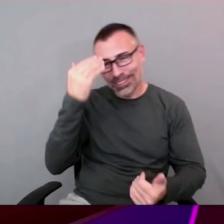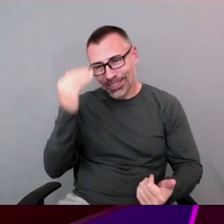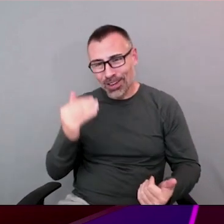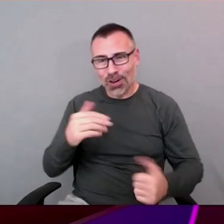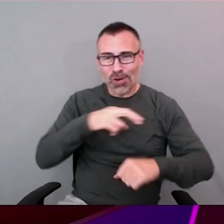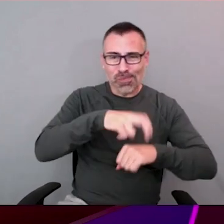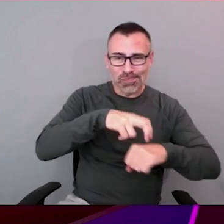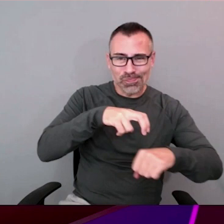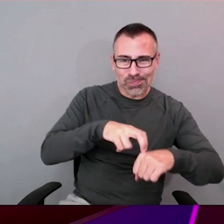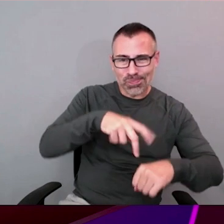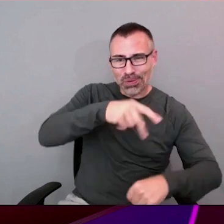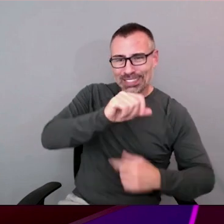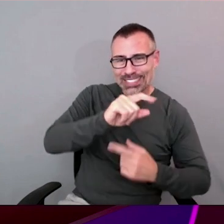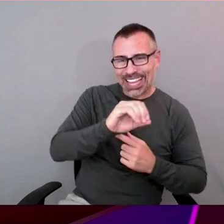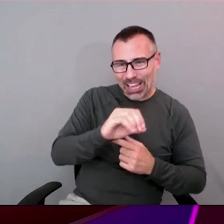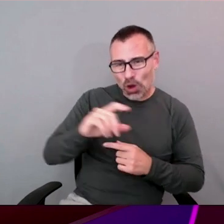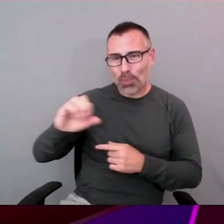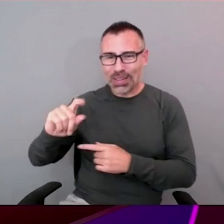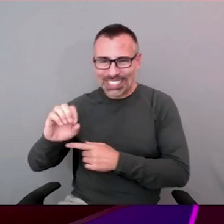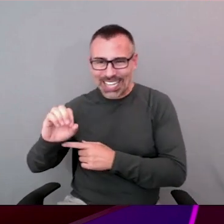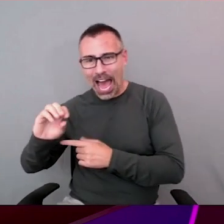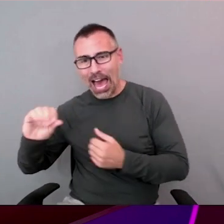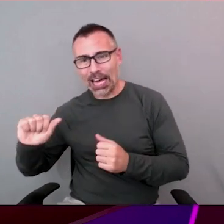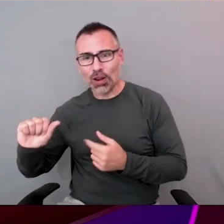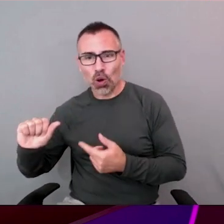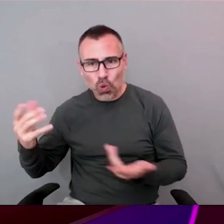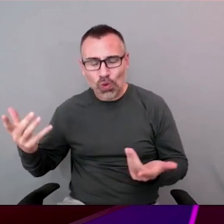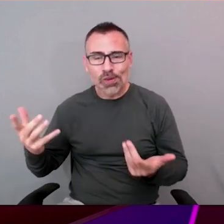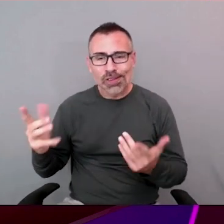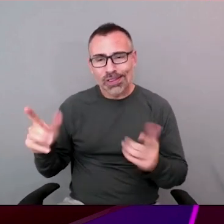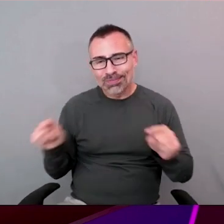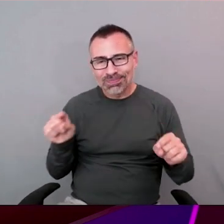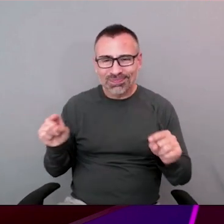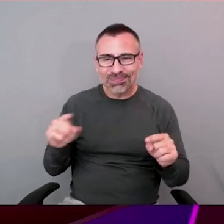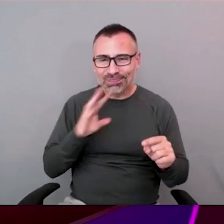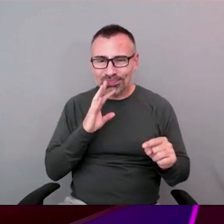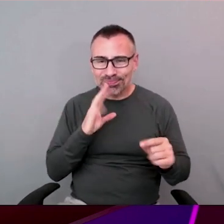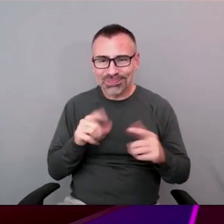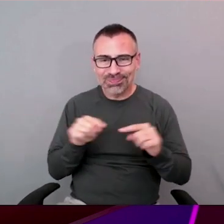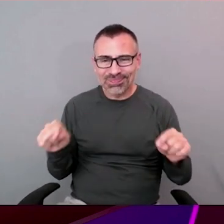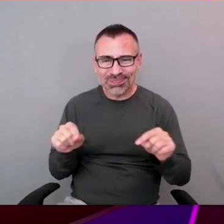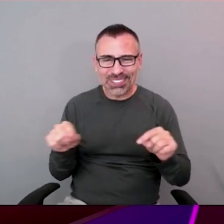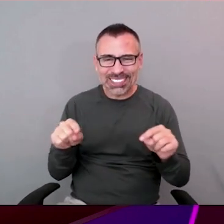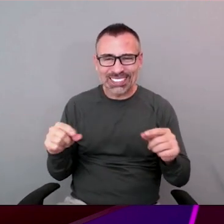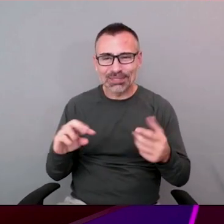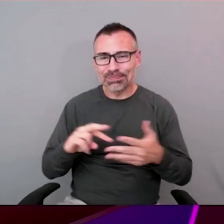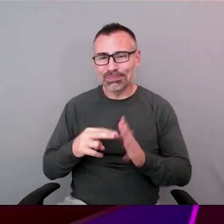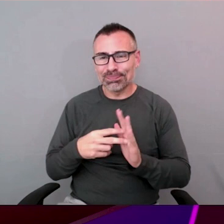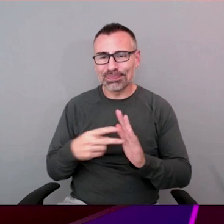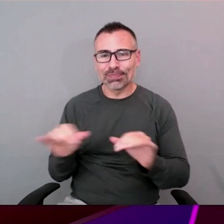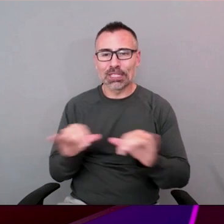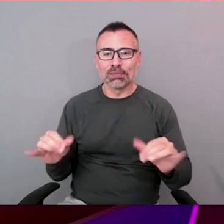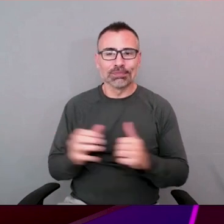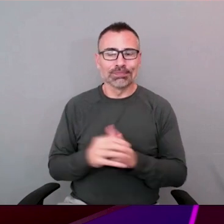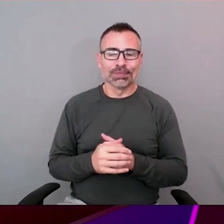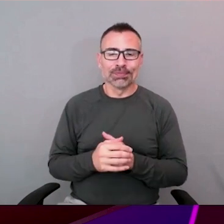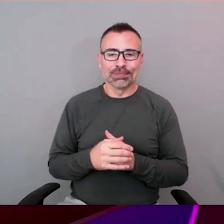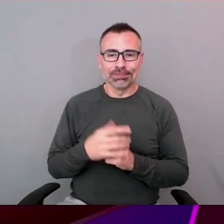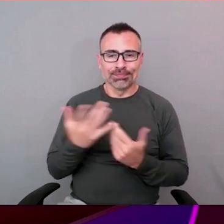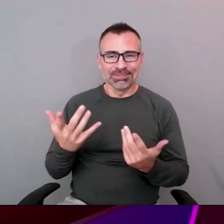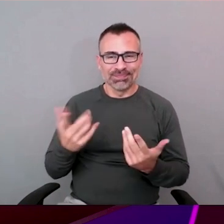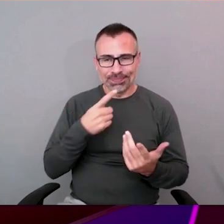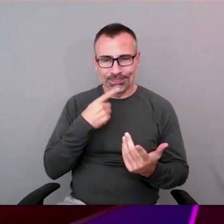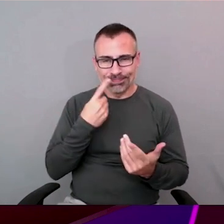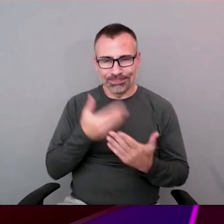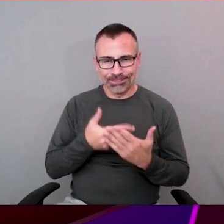So I'll take you over to just a quick example question to give you an idea of what we do live in the series, right? So here's a question about